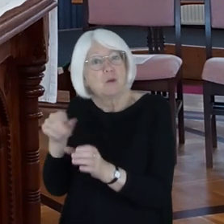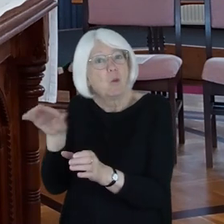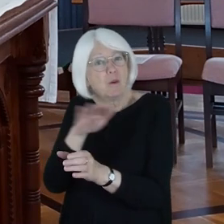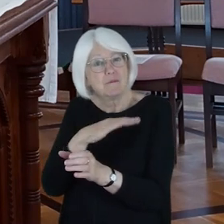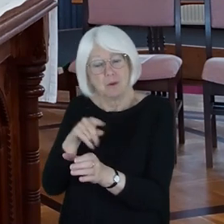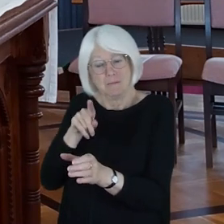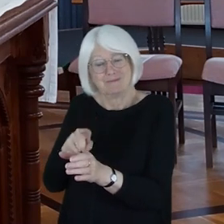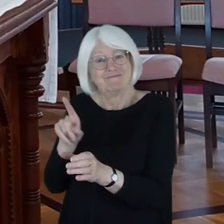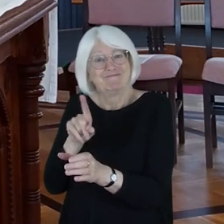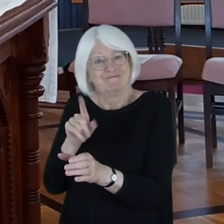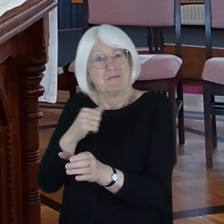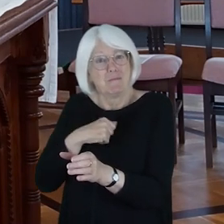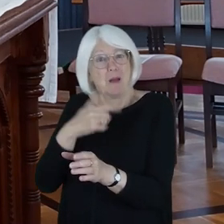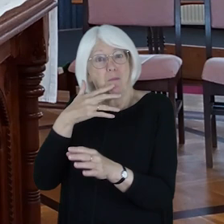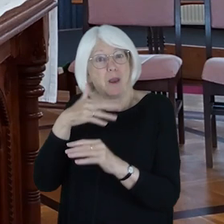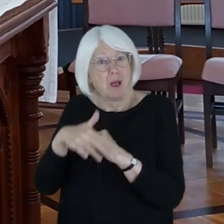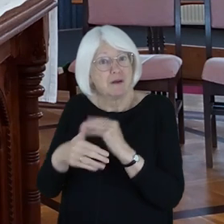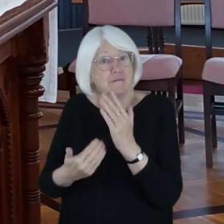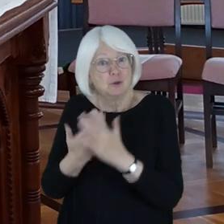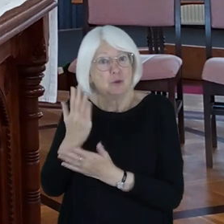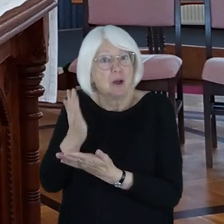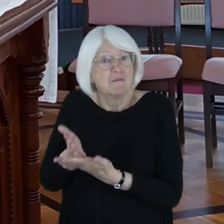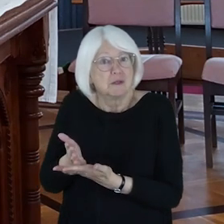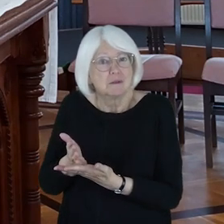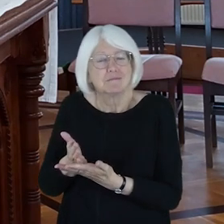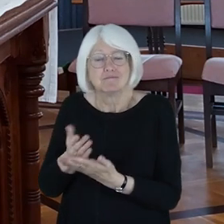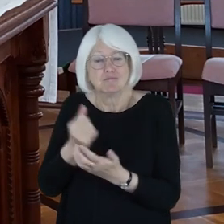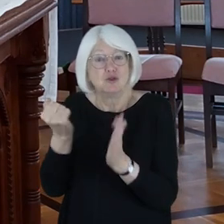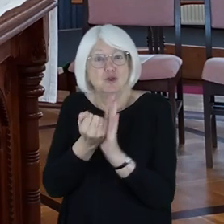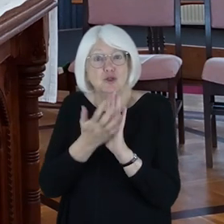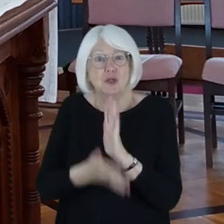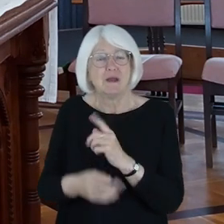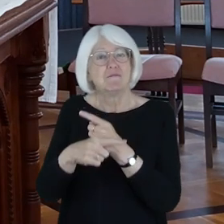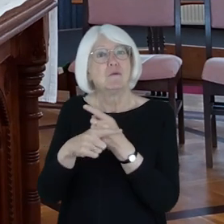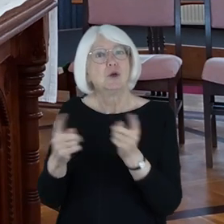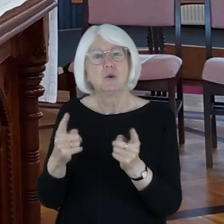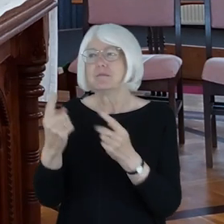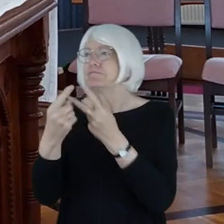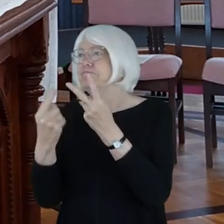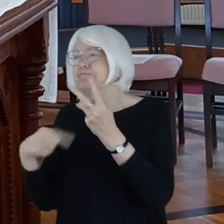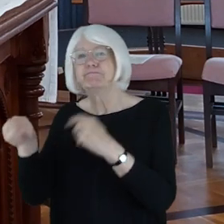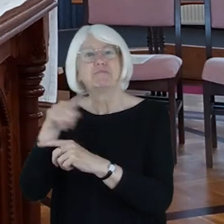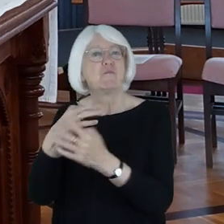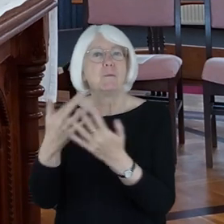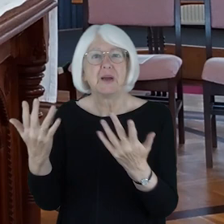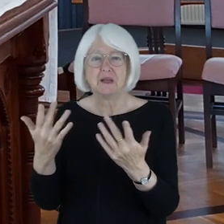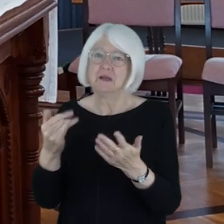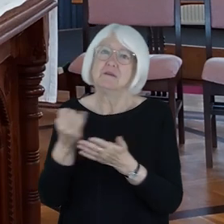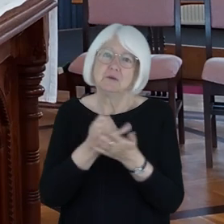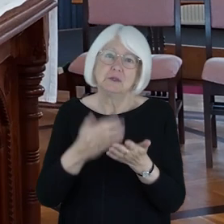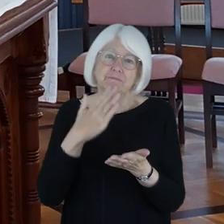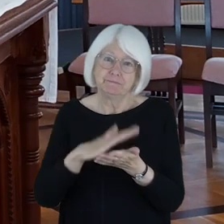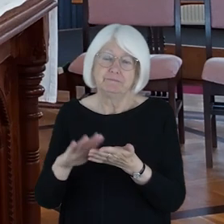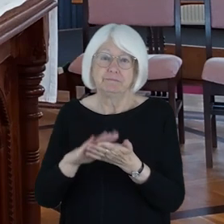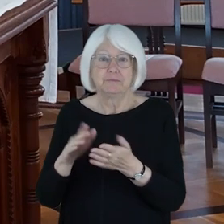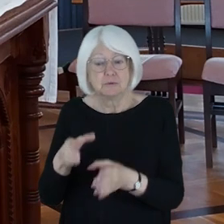my blood of the new covenant, which is shed for you and for many for the forgiveness of sins. Do this as often as you